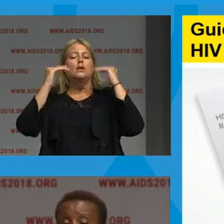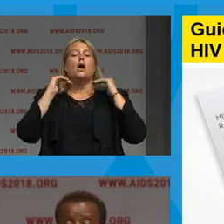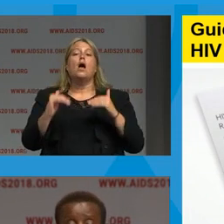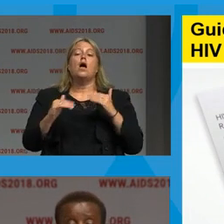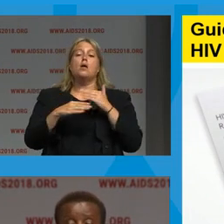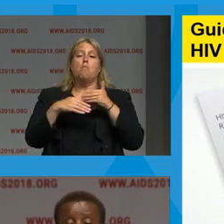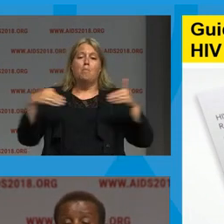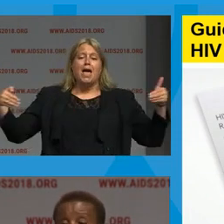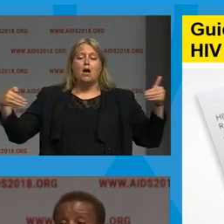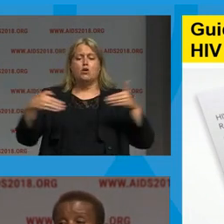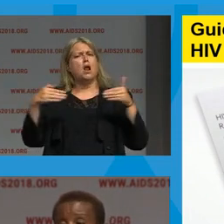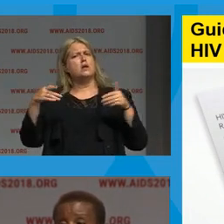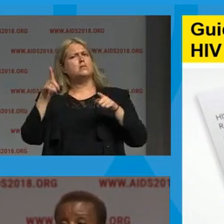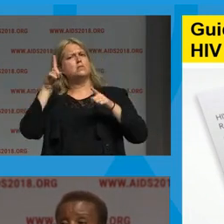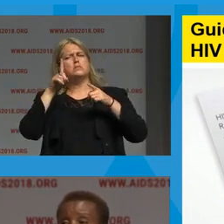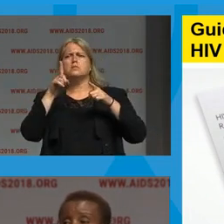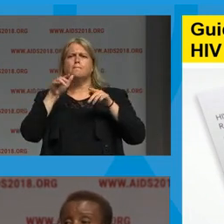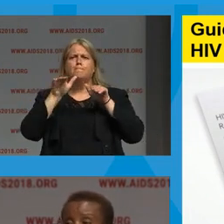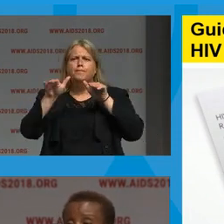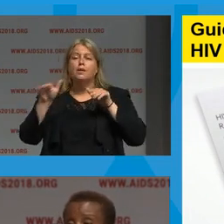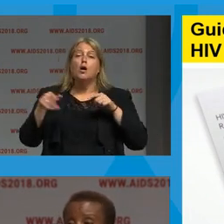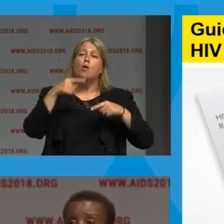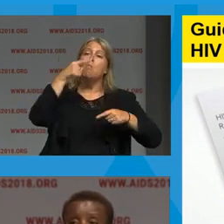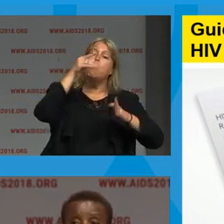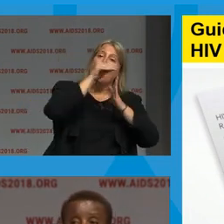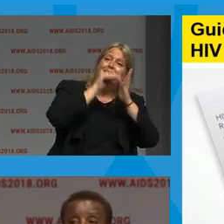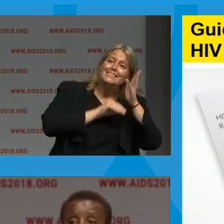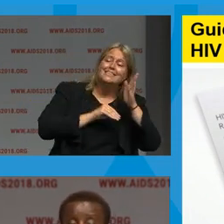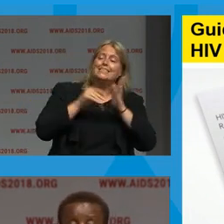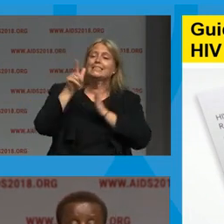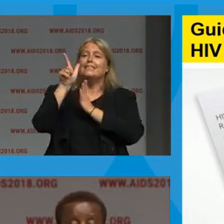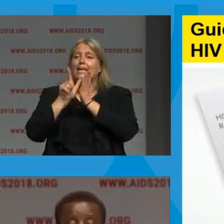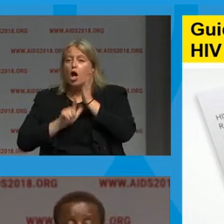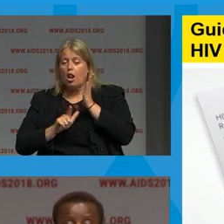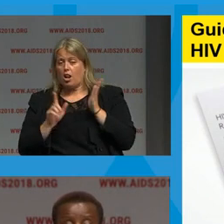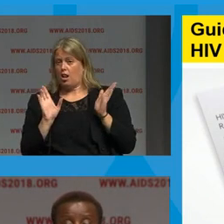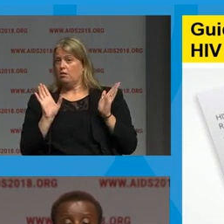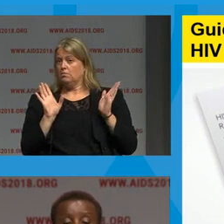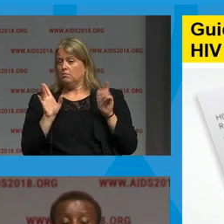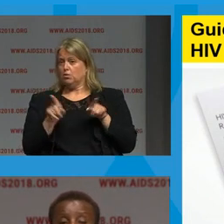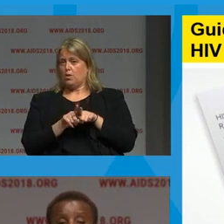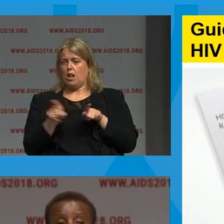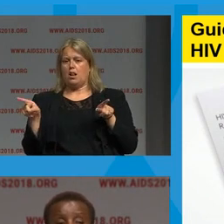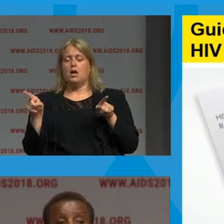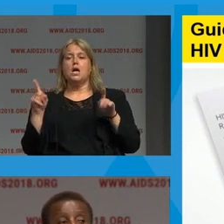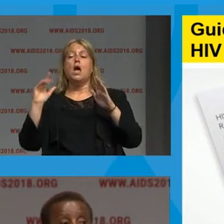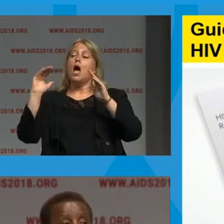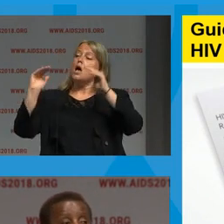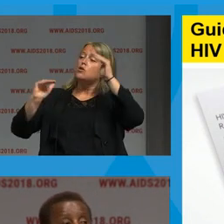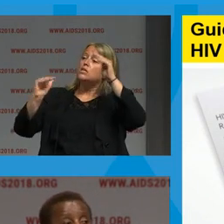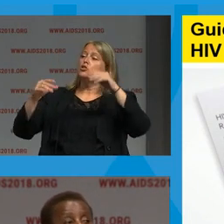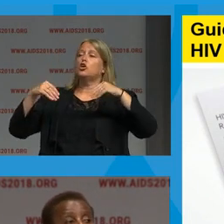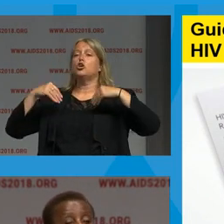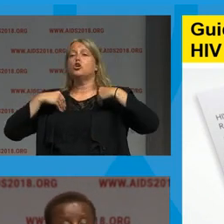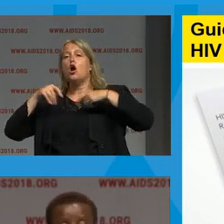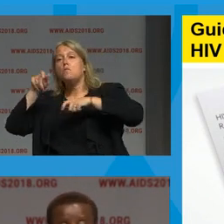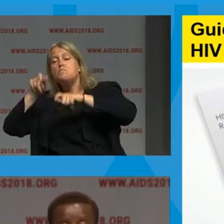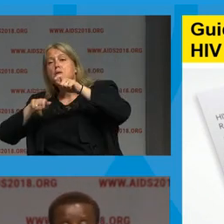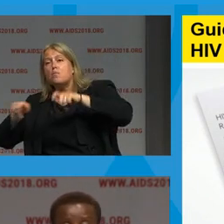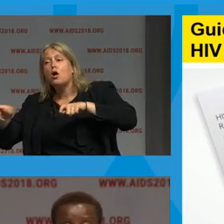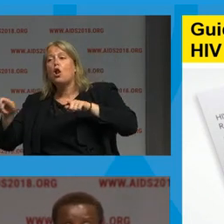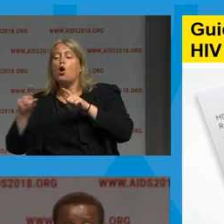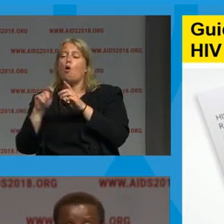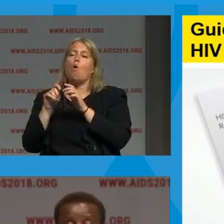barriers, both policy barriers and legal barriers, whether it is barriers related to adolescents and young people or related to